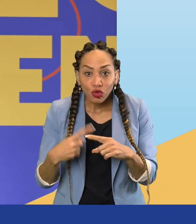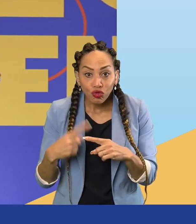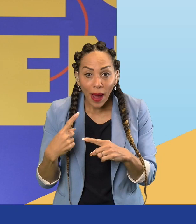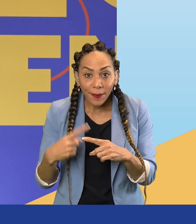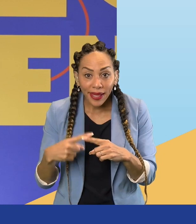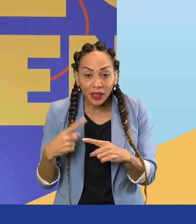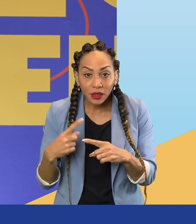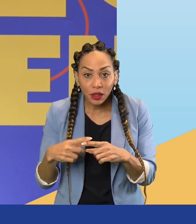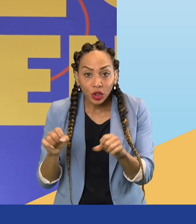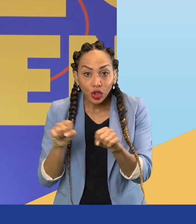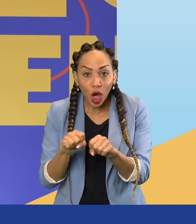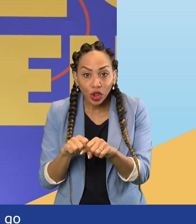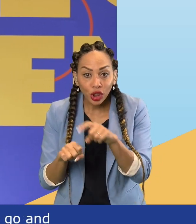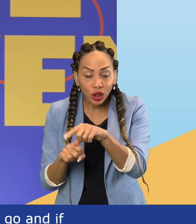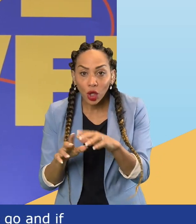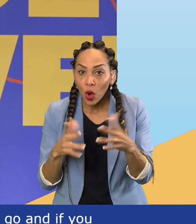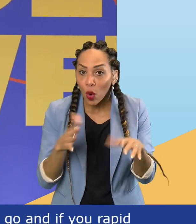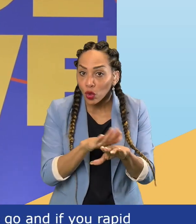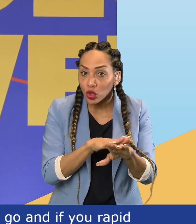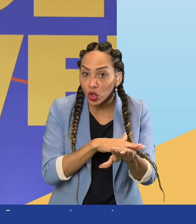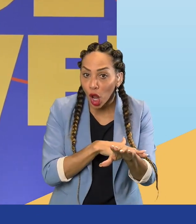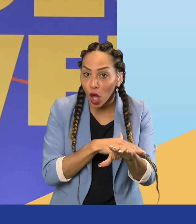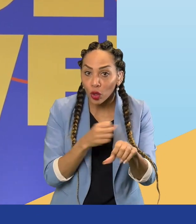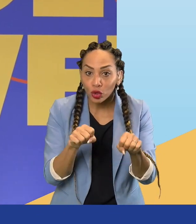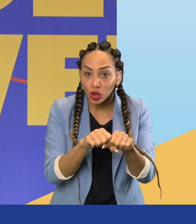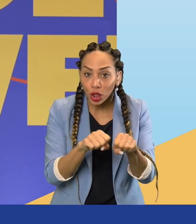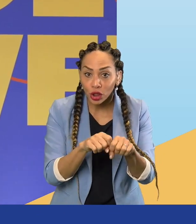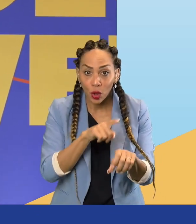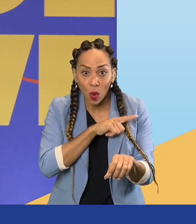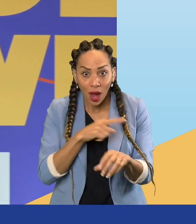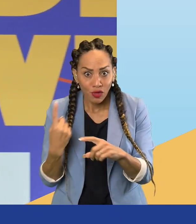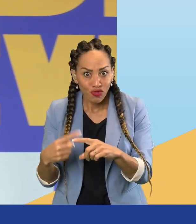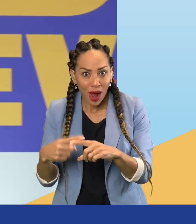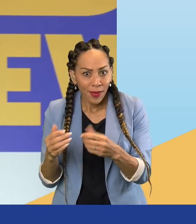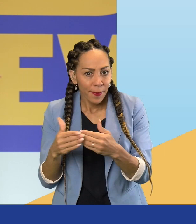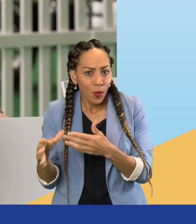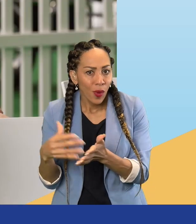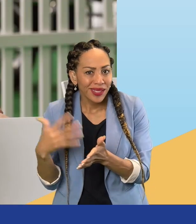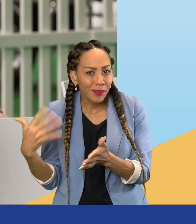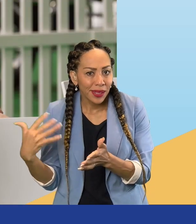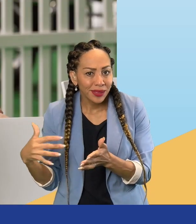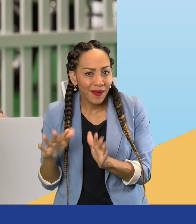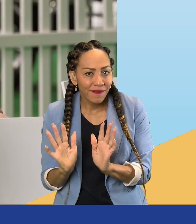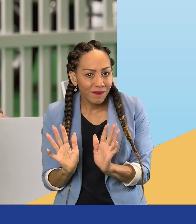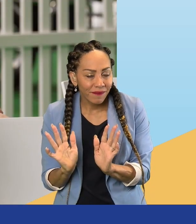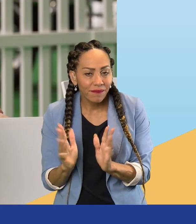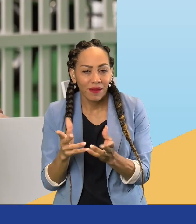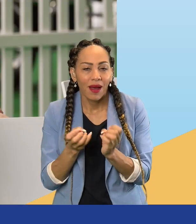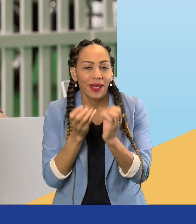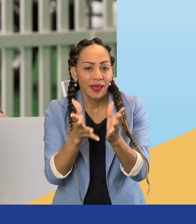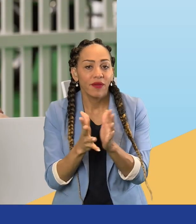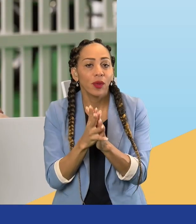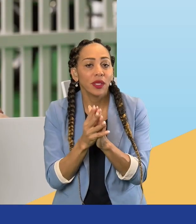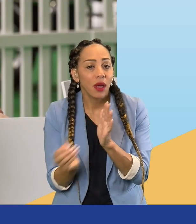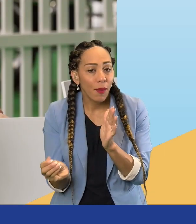slow chargers, because rapid chargers are typically more expensive. So if I take a really broad brush example,